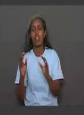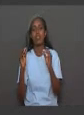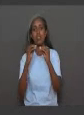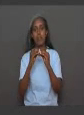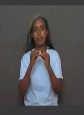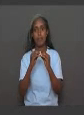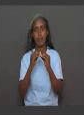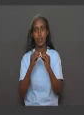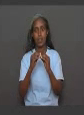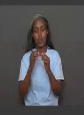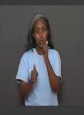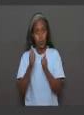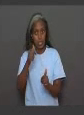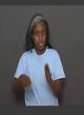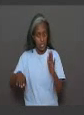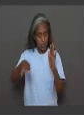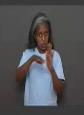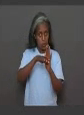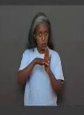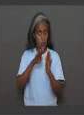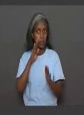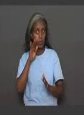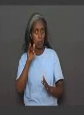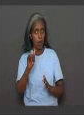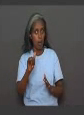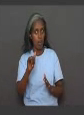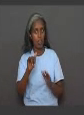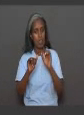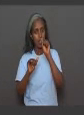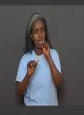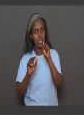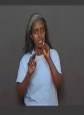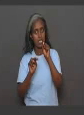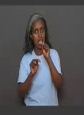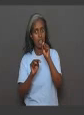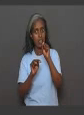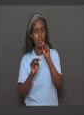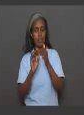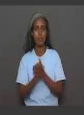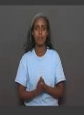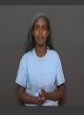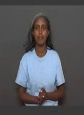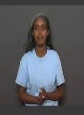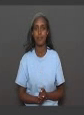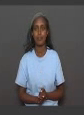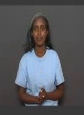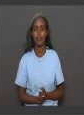sum, which is denoted by Sn.